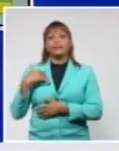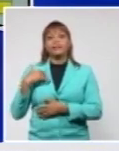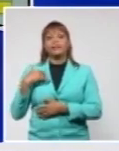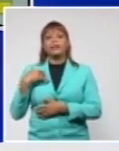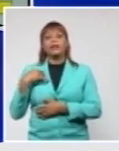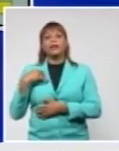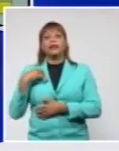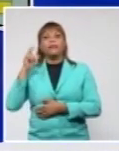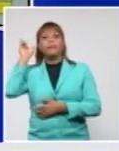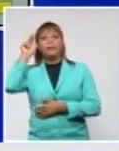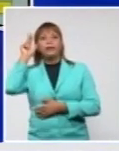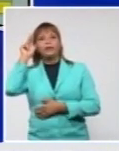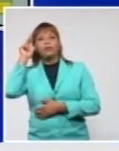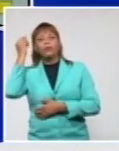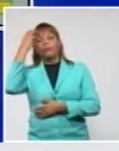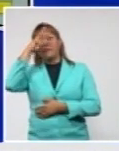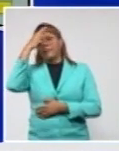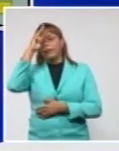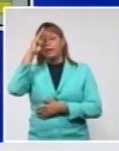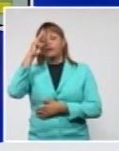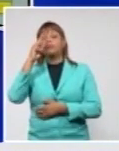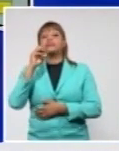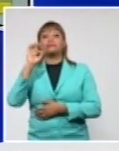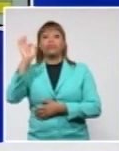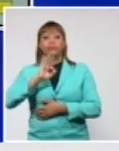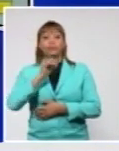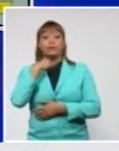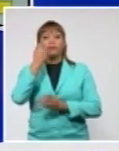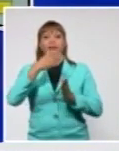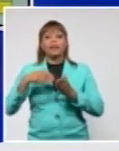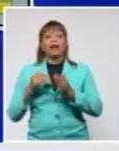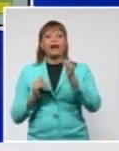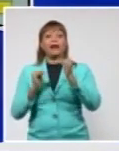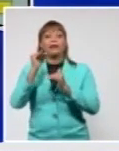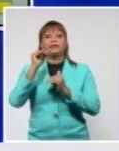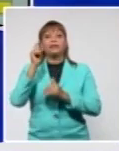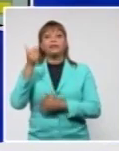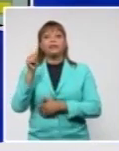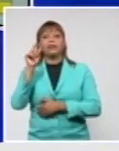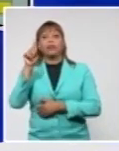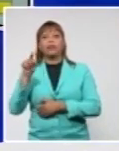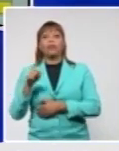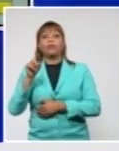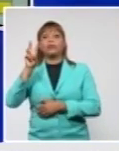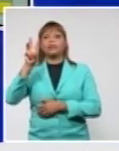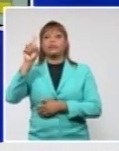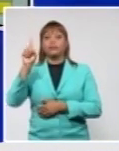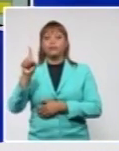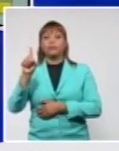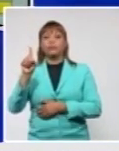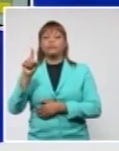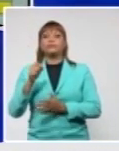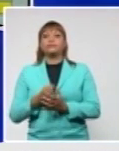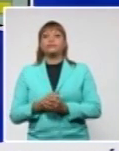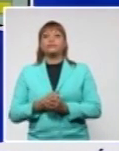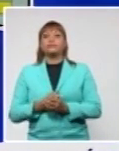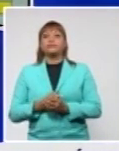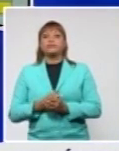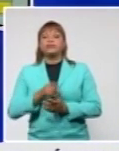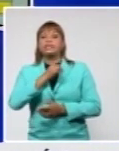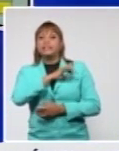Peru, Mexico with a high mortality rate of 10.31%, Chile,